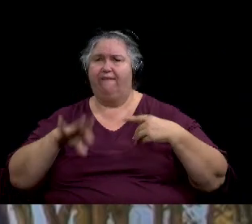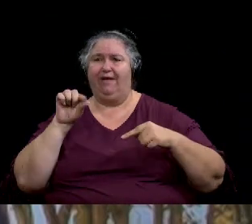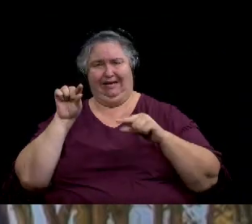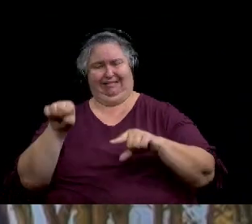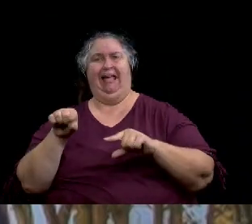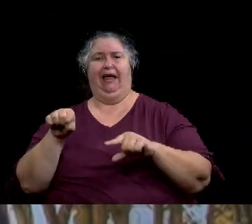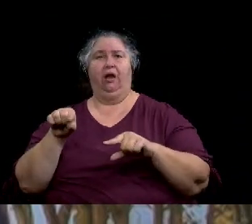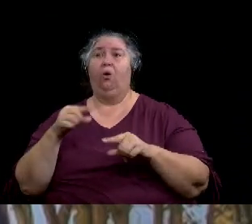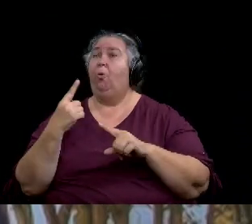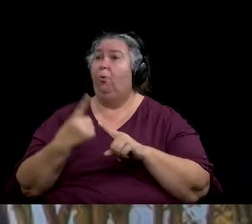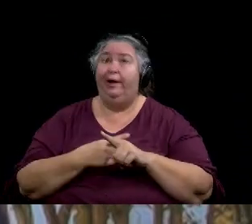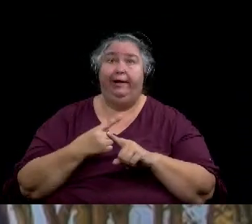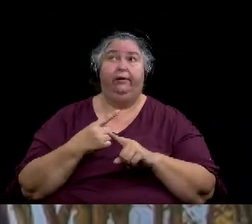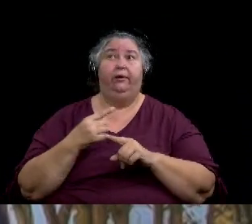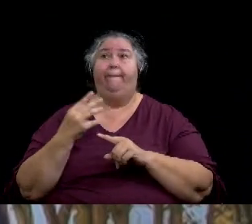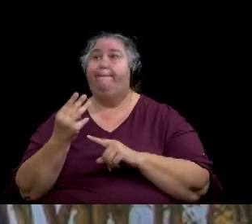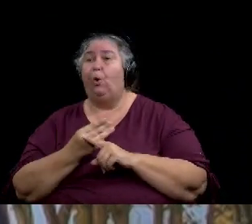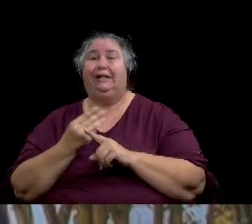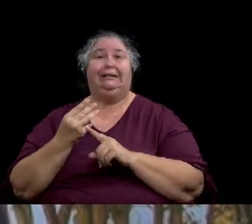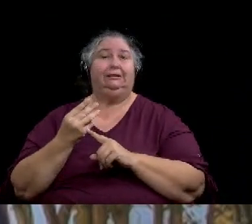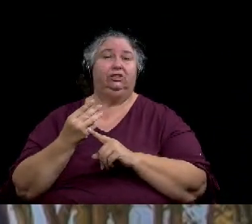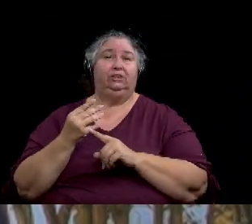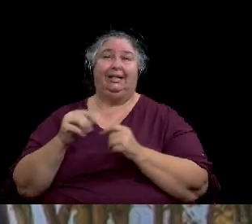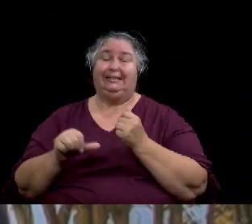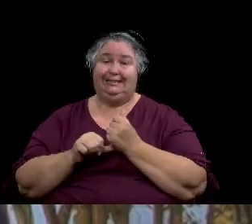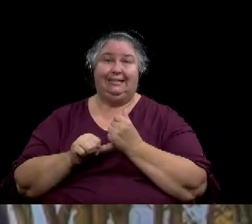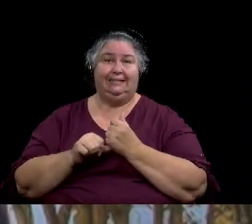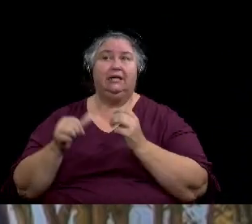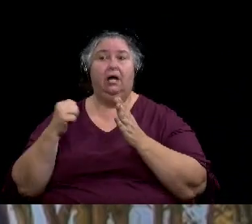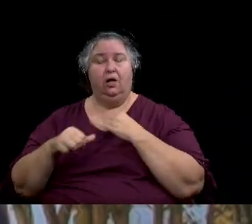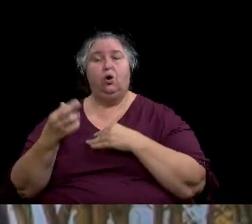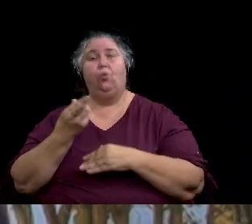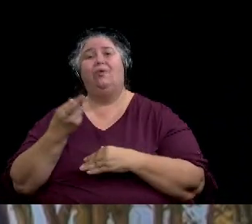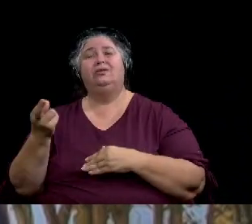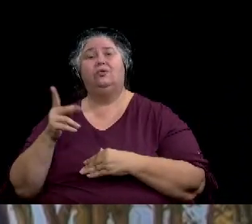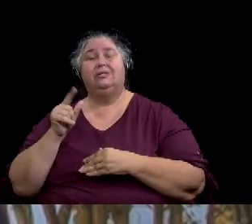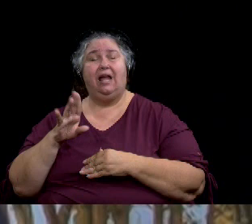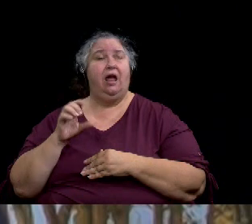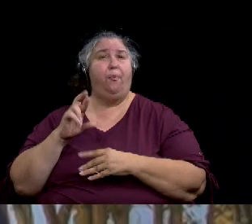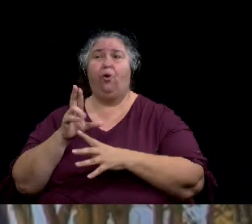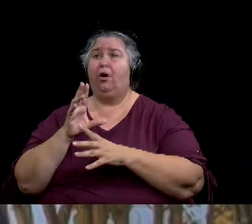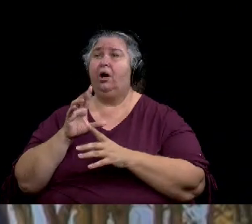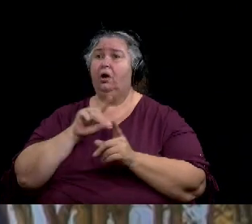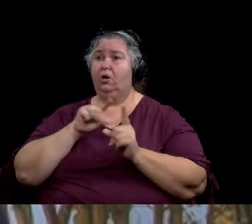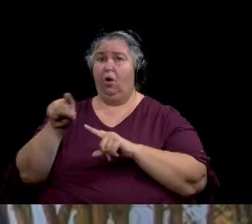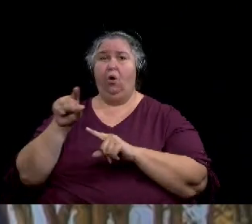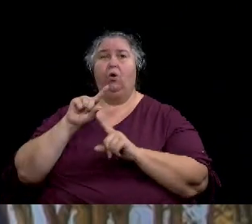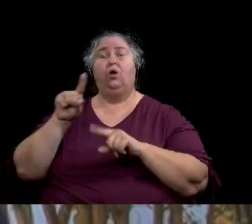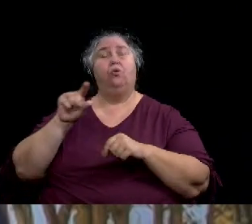view the rental and mortgage assistance page under the resources tab, or get there directly by visiting